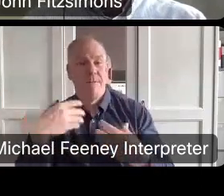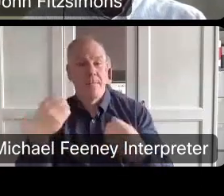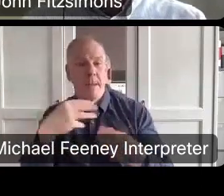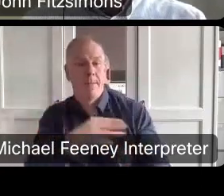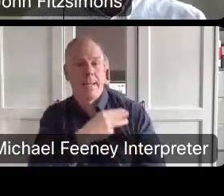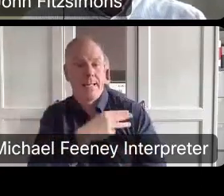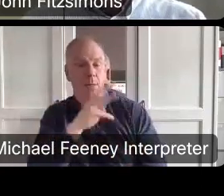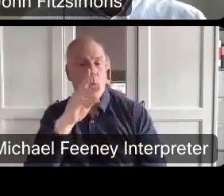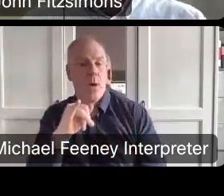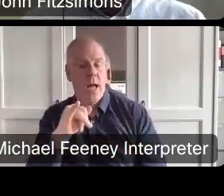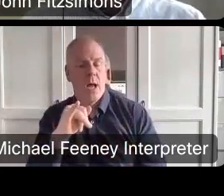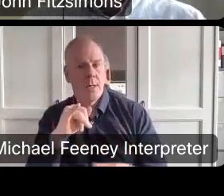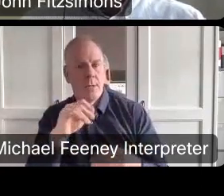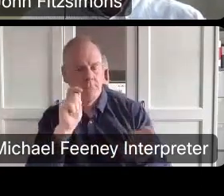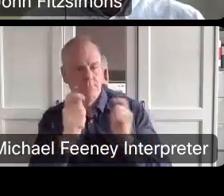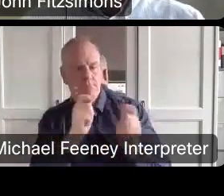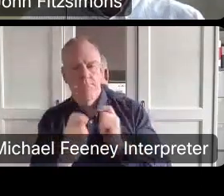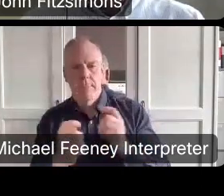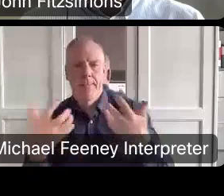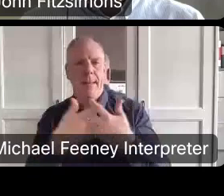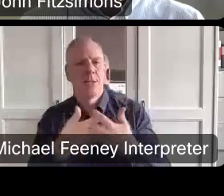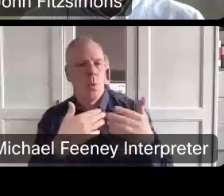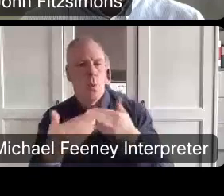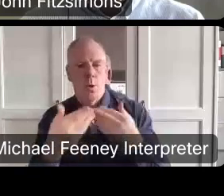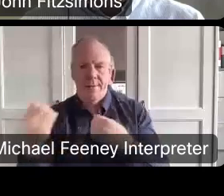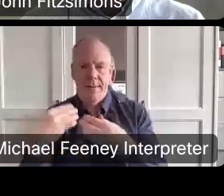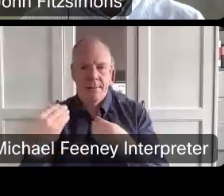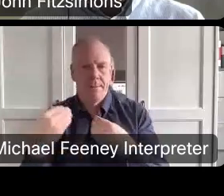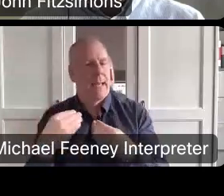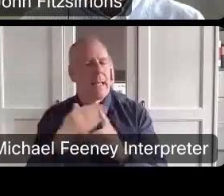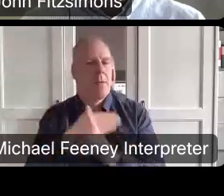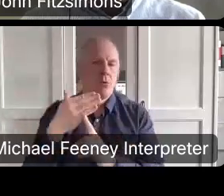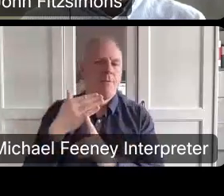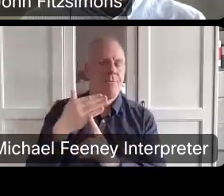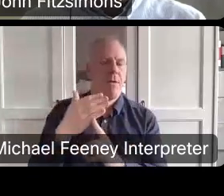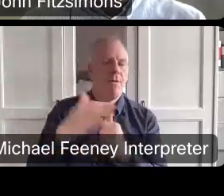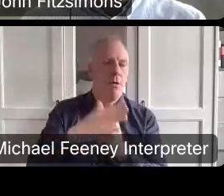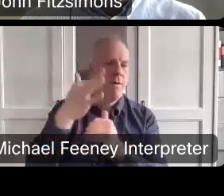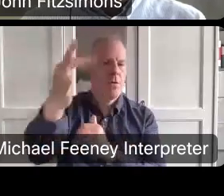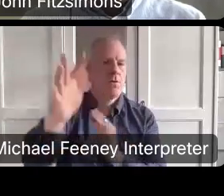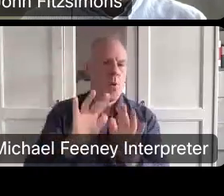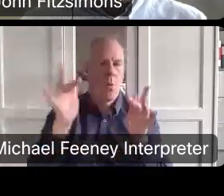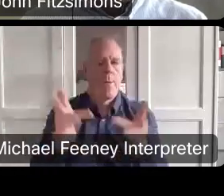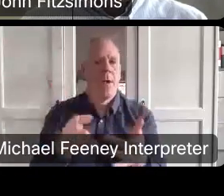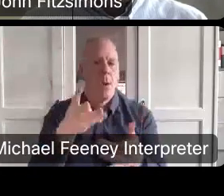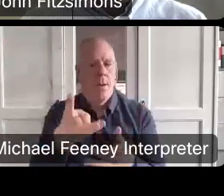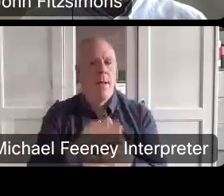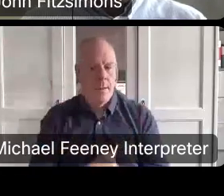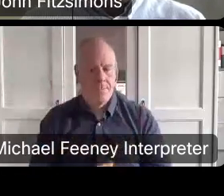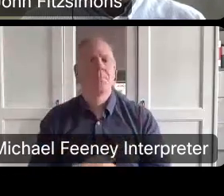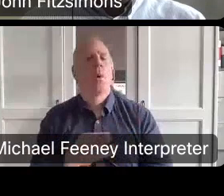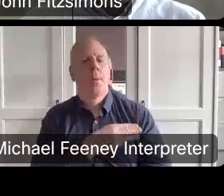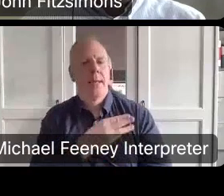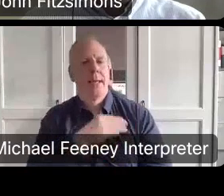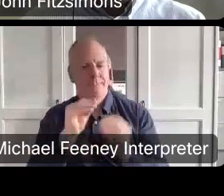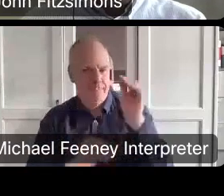do listen and try and learn from that, and it will inform future webinars. So please do fill